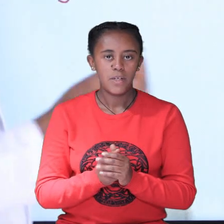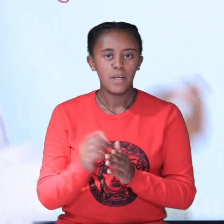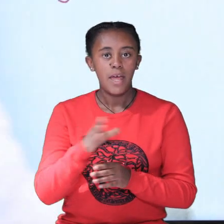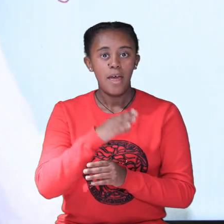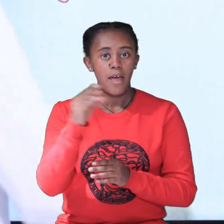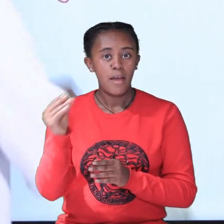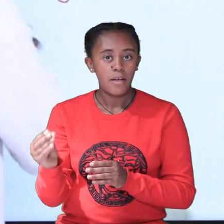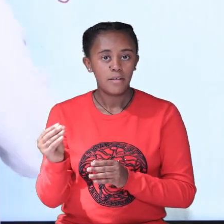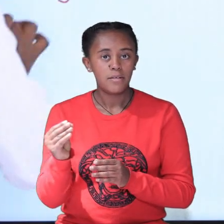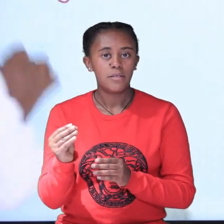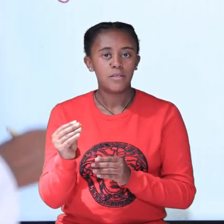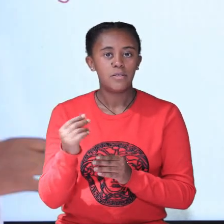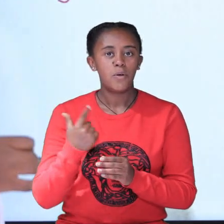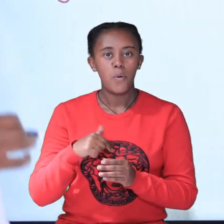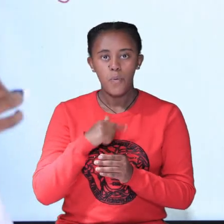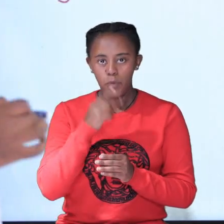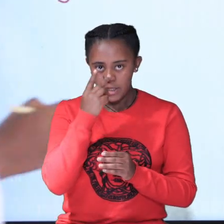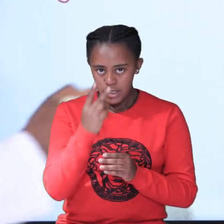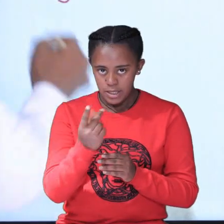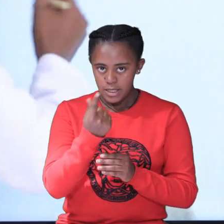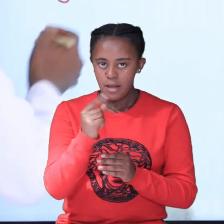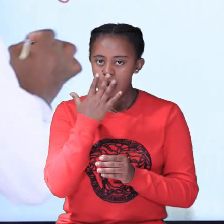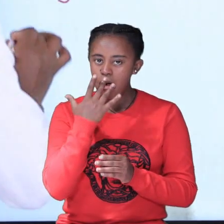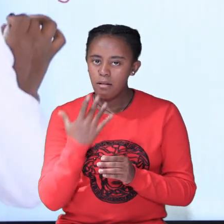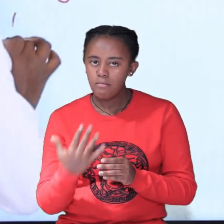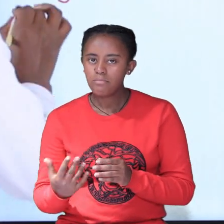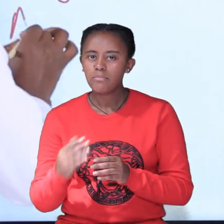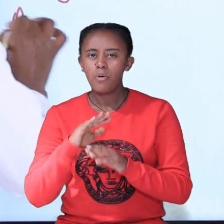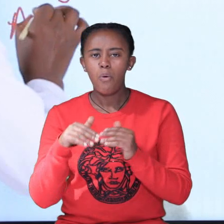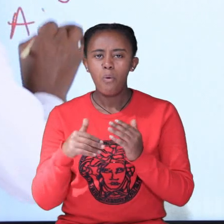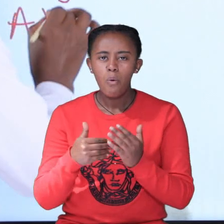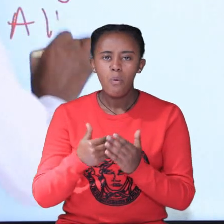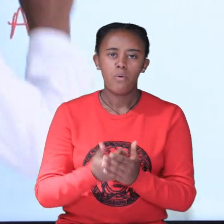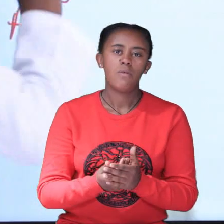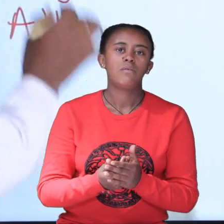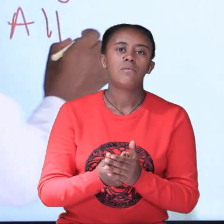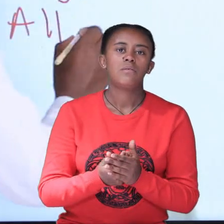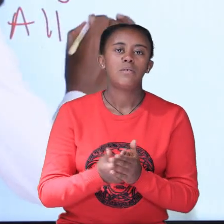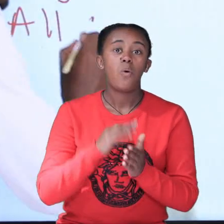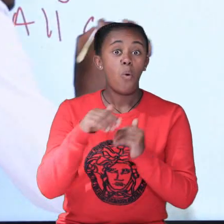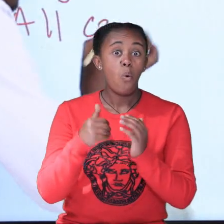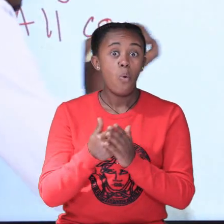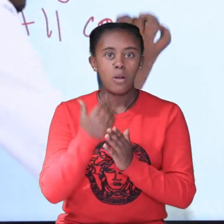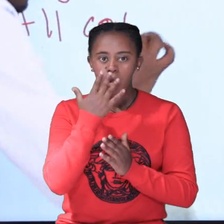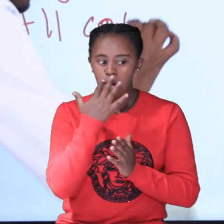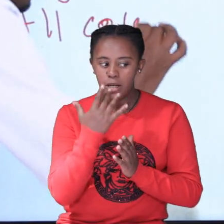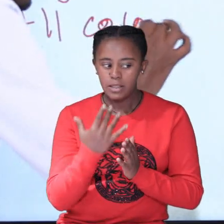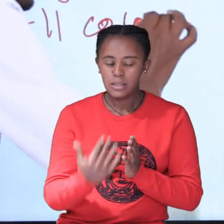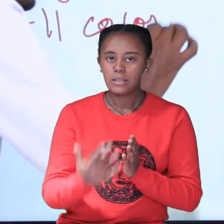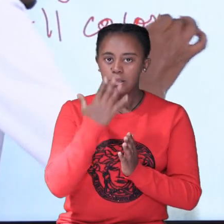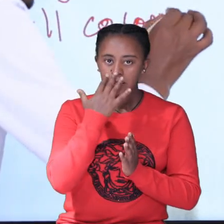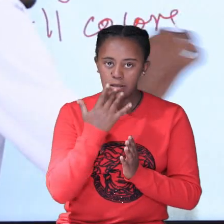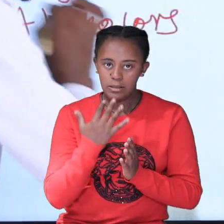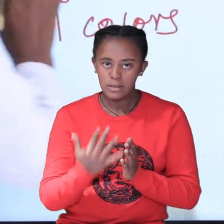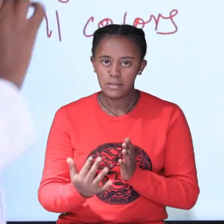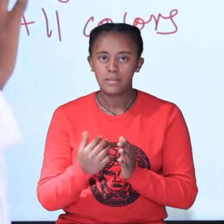And we see the colors, all colors